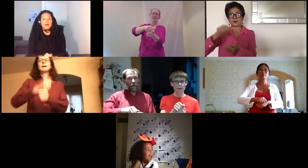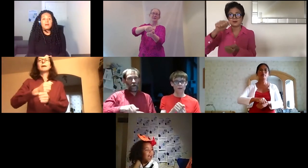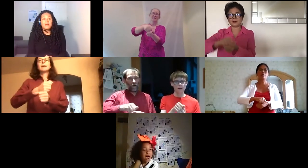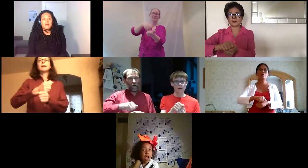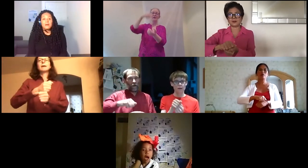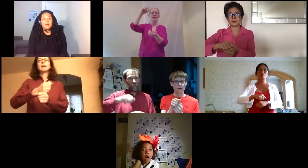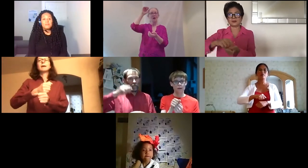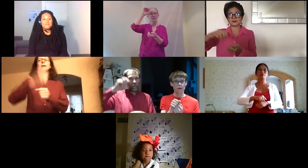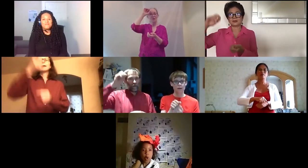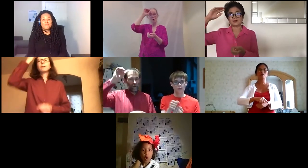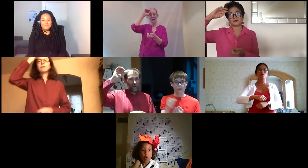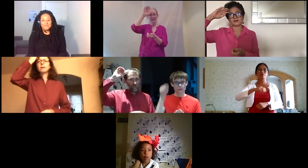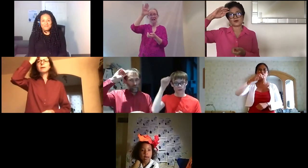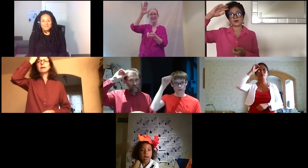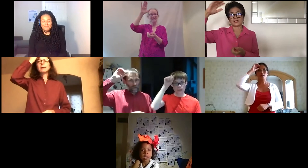remember,